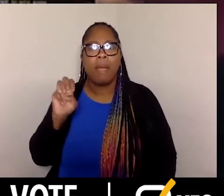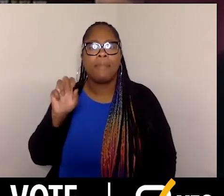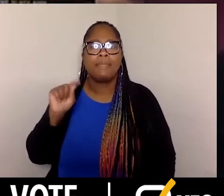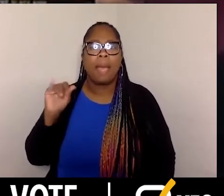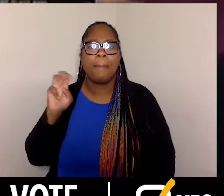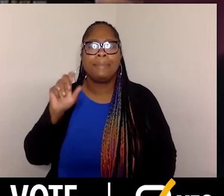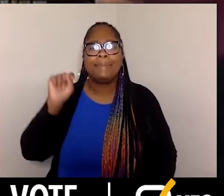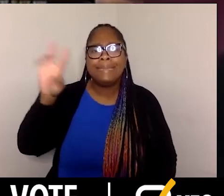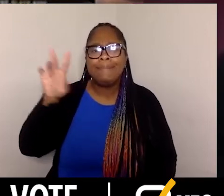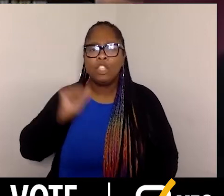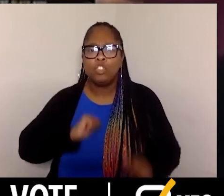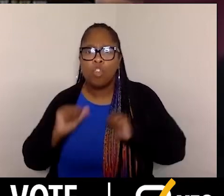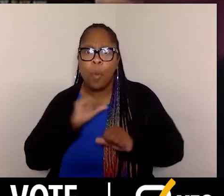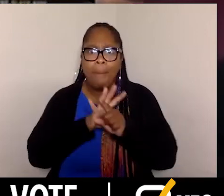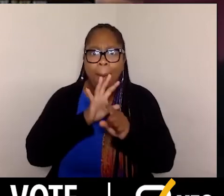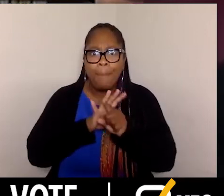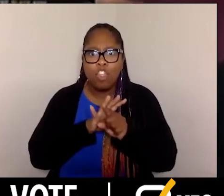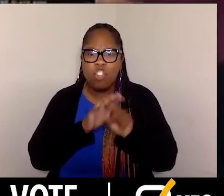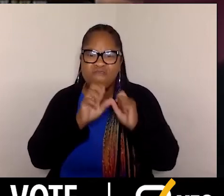spending $22